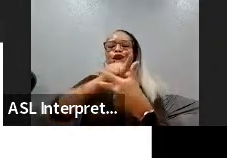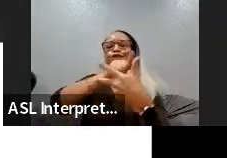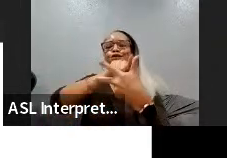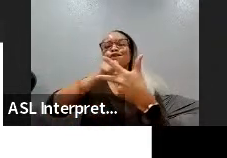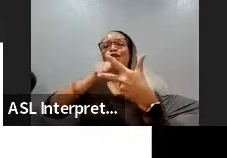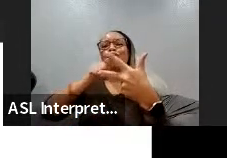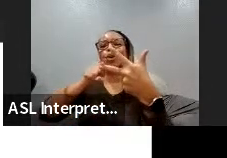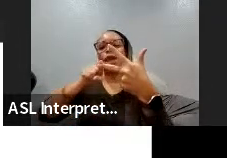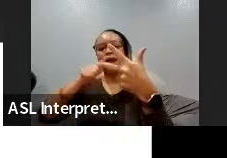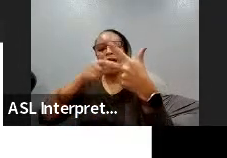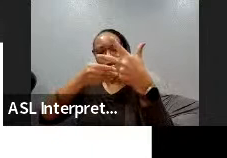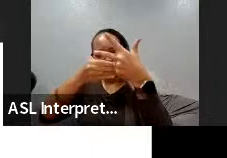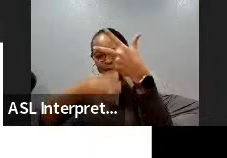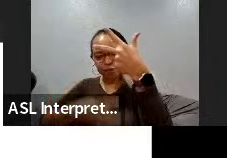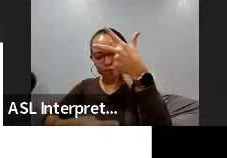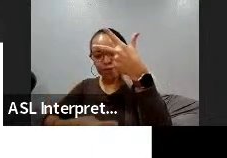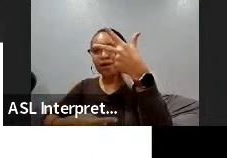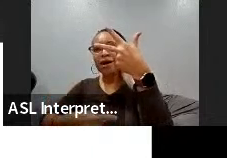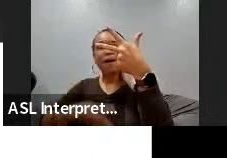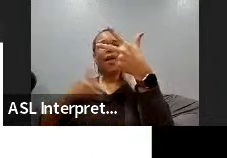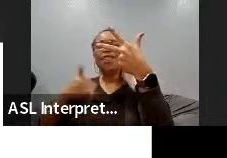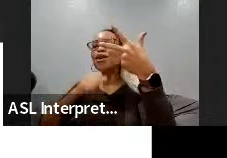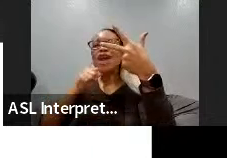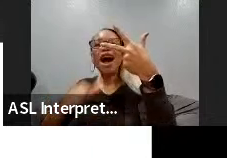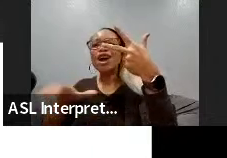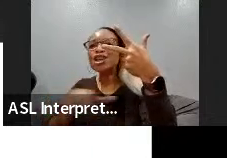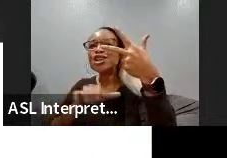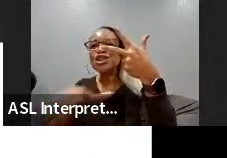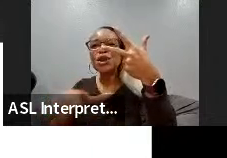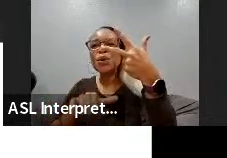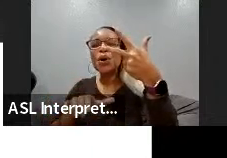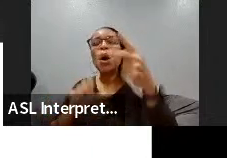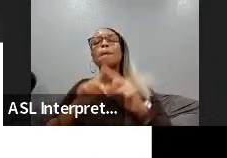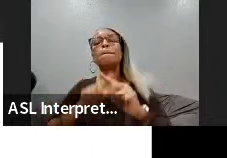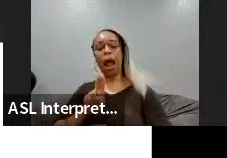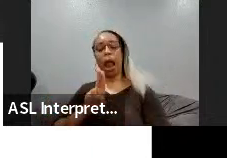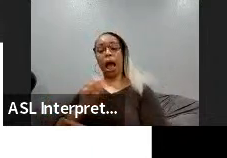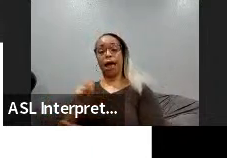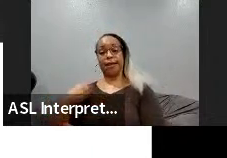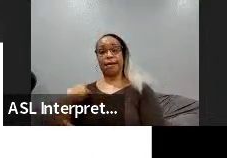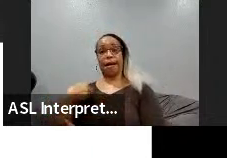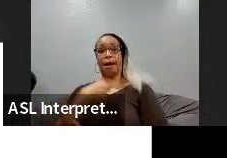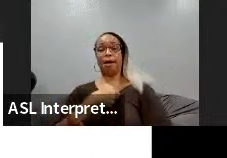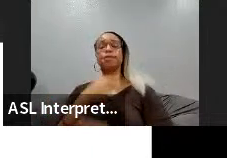think there's a lot of us that's important to actually have,